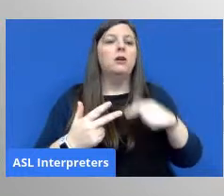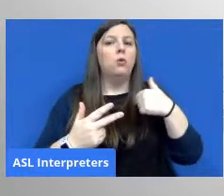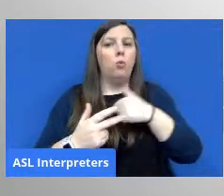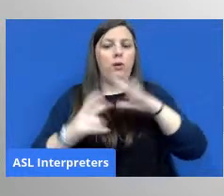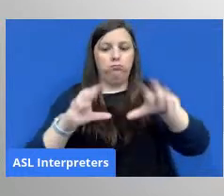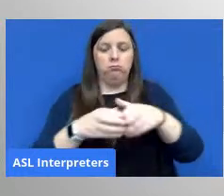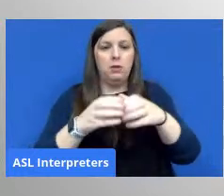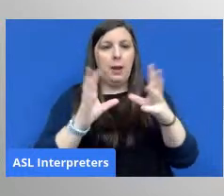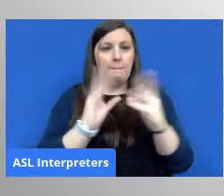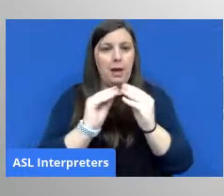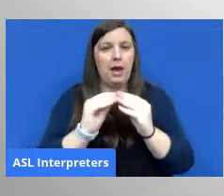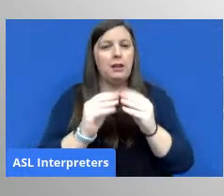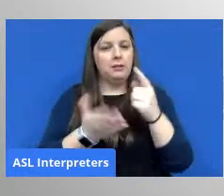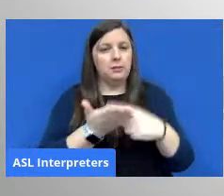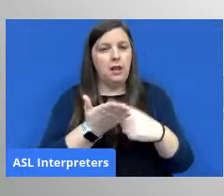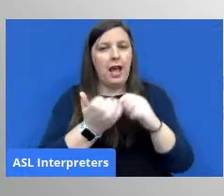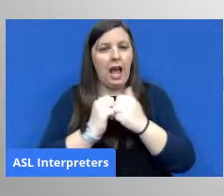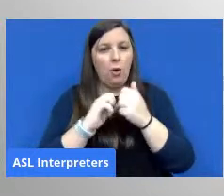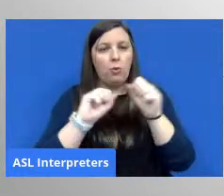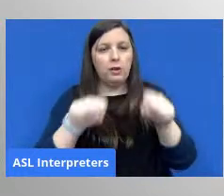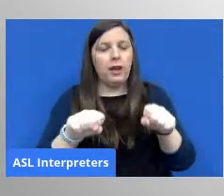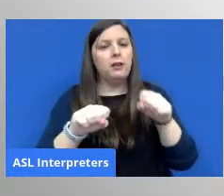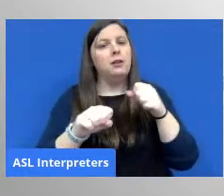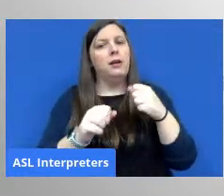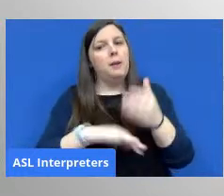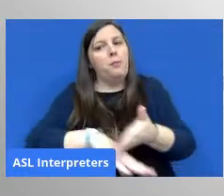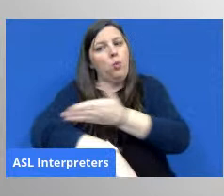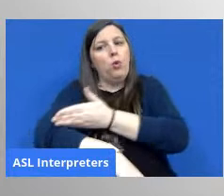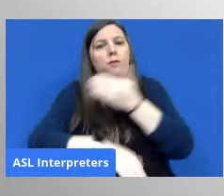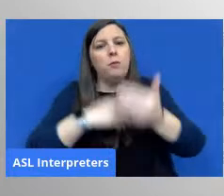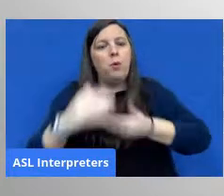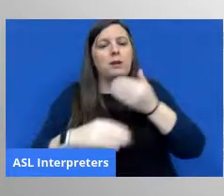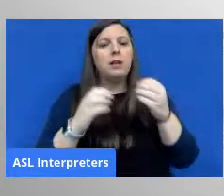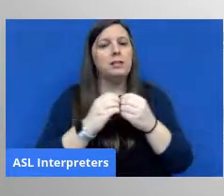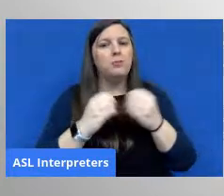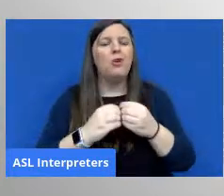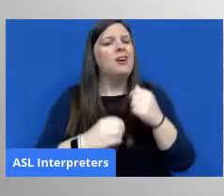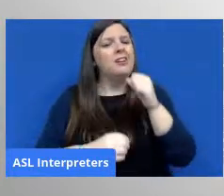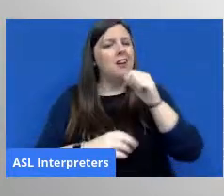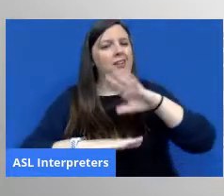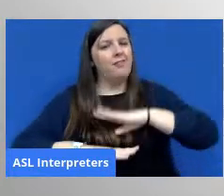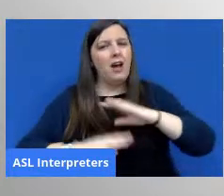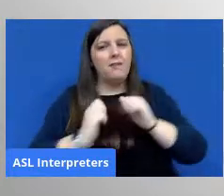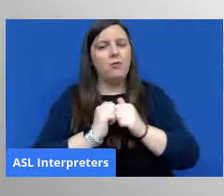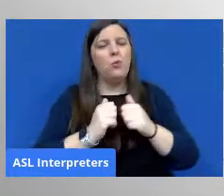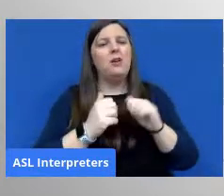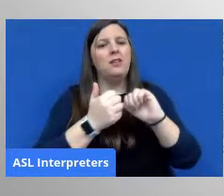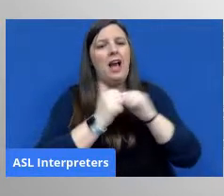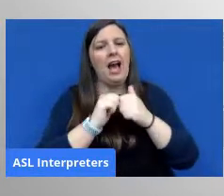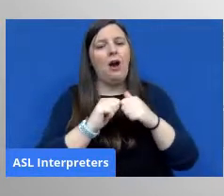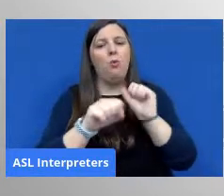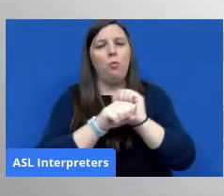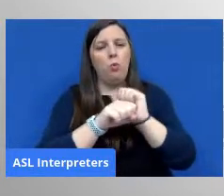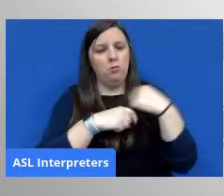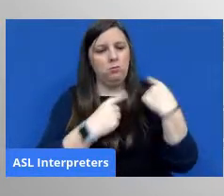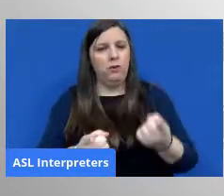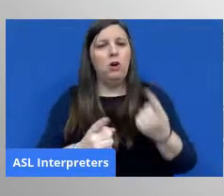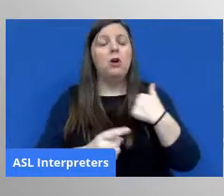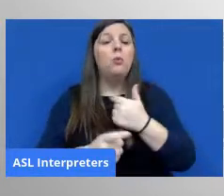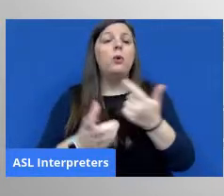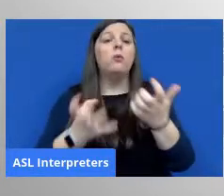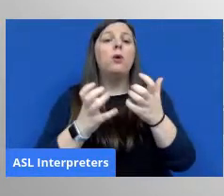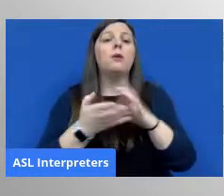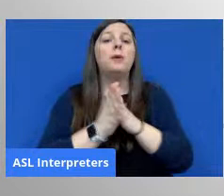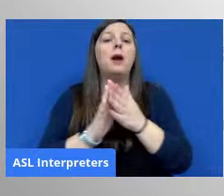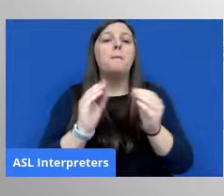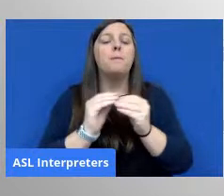not completely satisfied with how it's been working. We want to be more transparent and we want to be more efficient. So